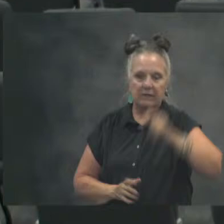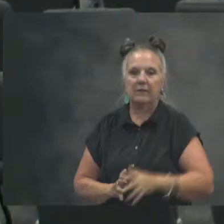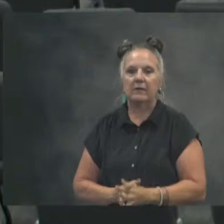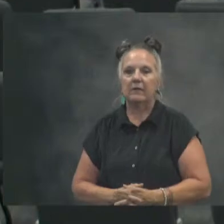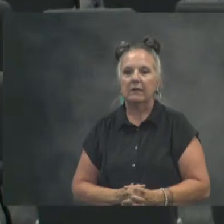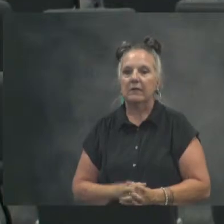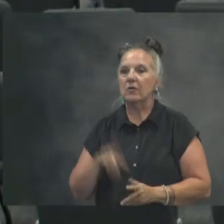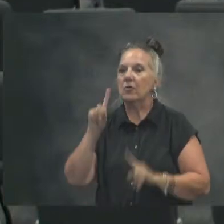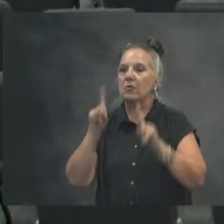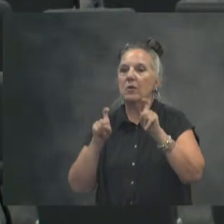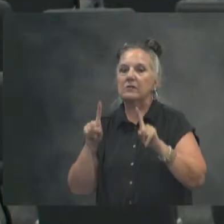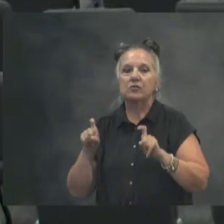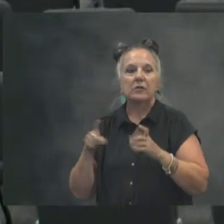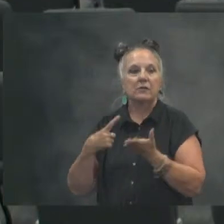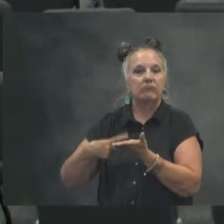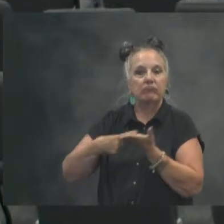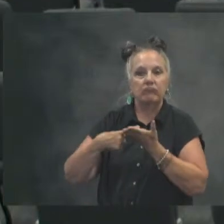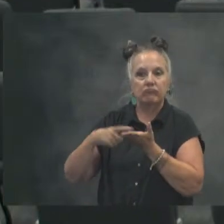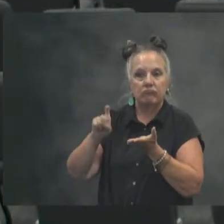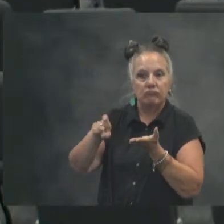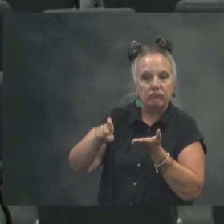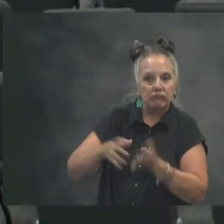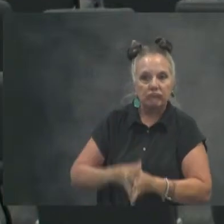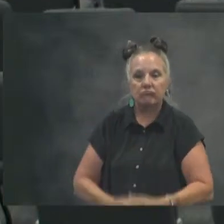Any questions, any discussion?